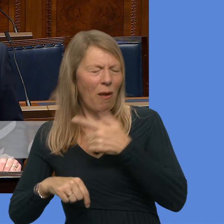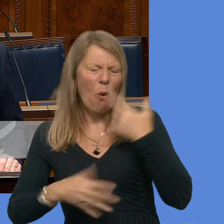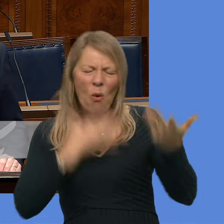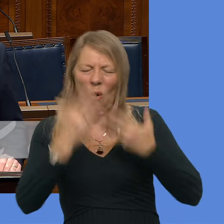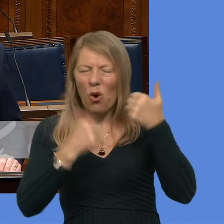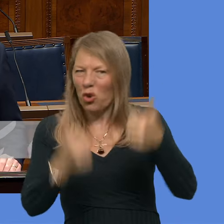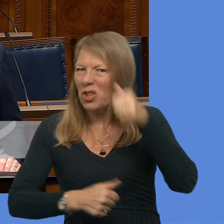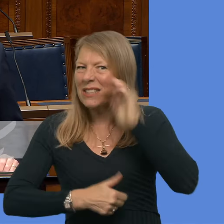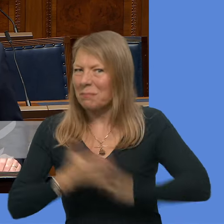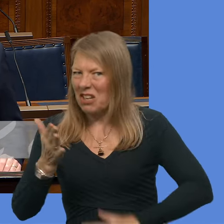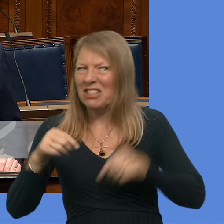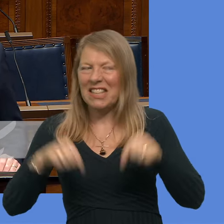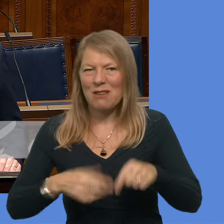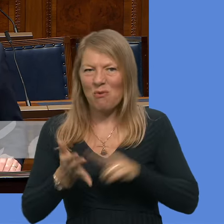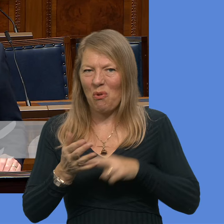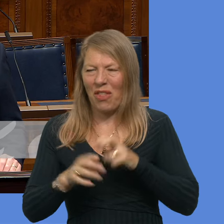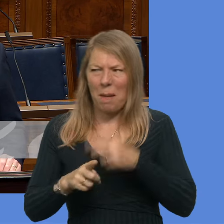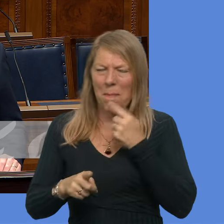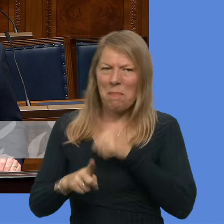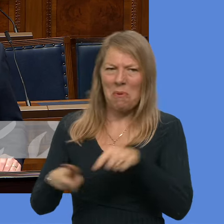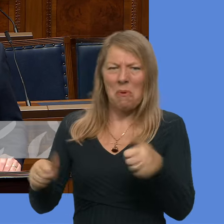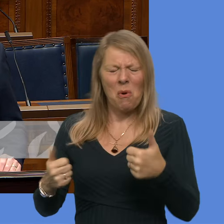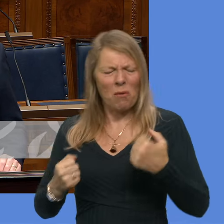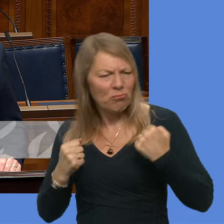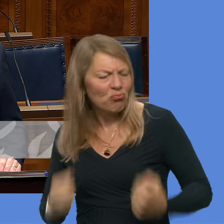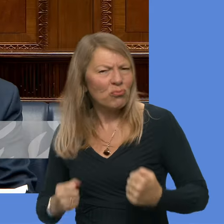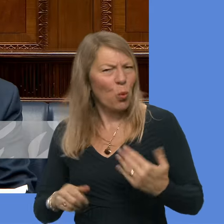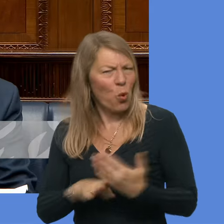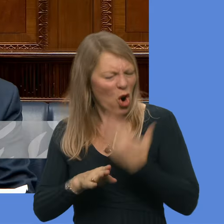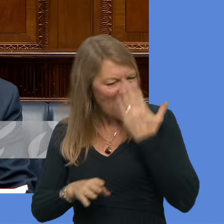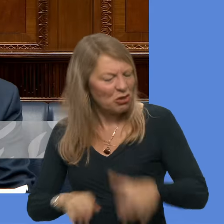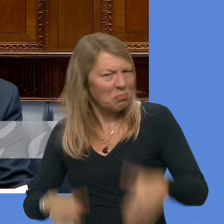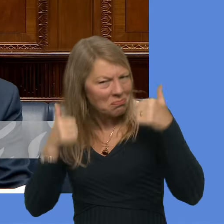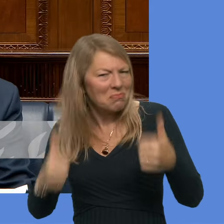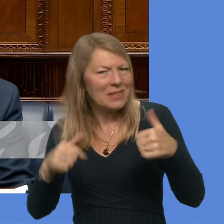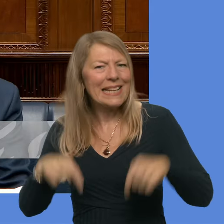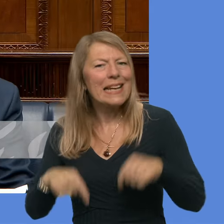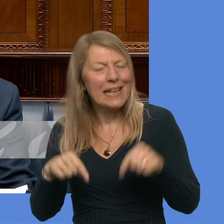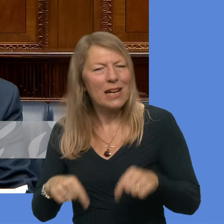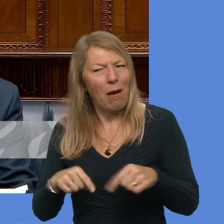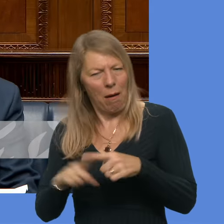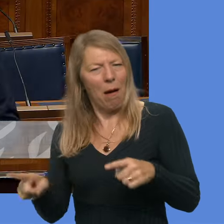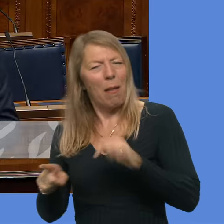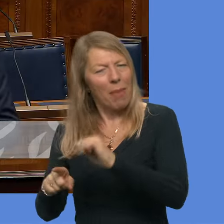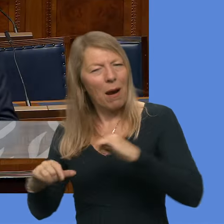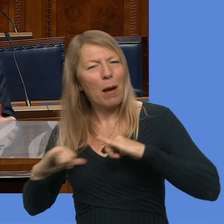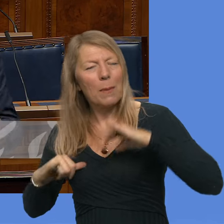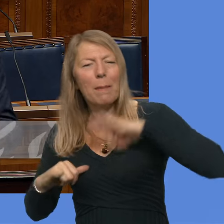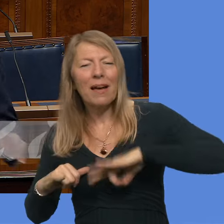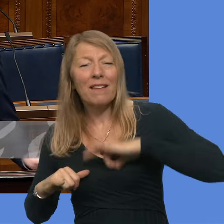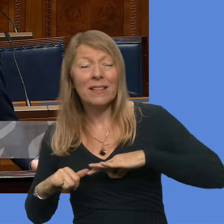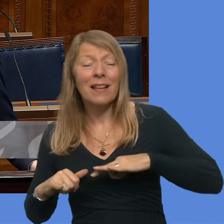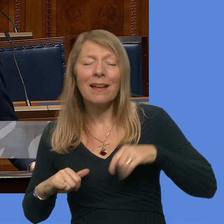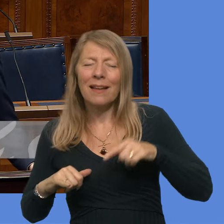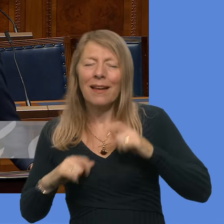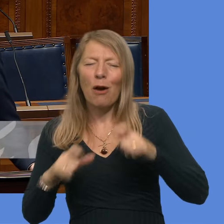about their experience of working here, the people here, the ethos here, and how that was beneficial to them and their company. So we will continue to do that, but it, as I say,